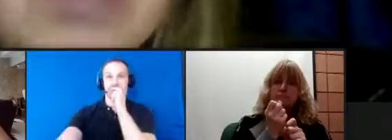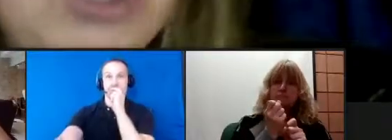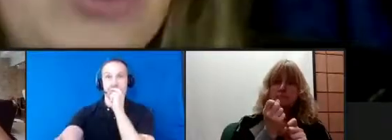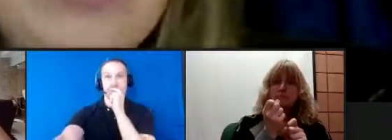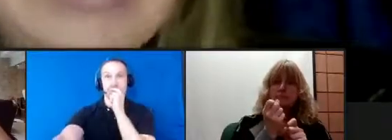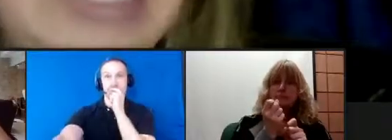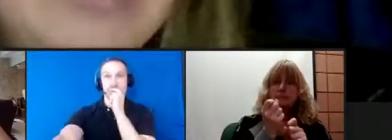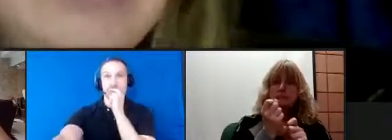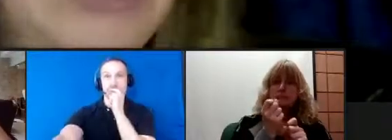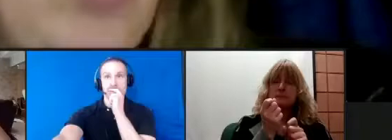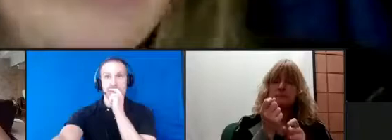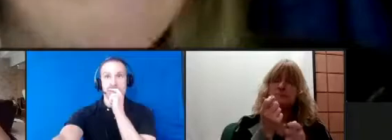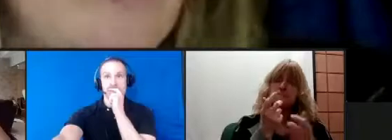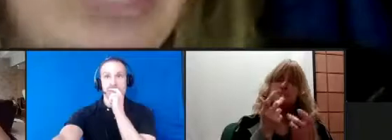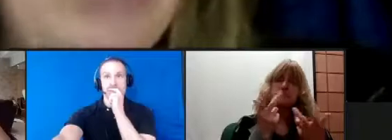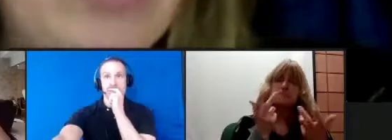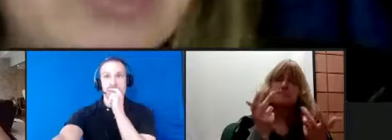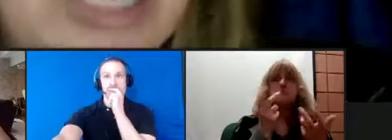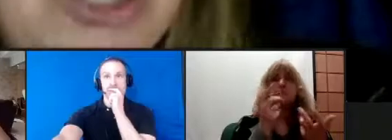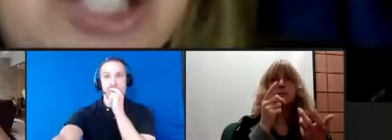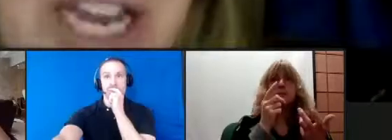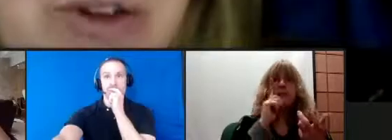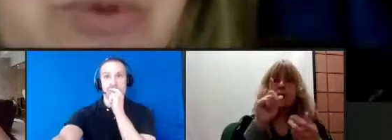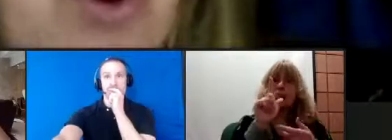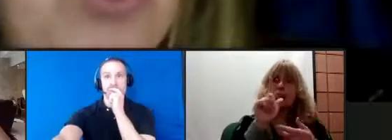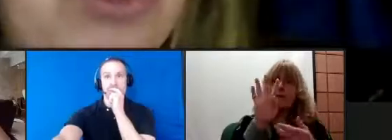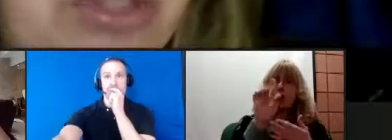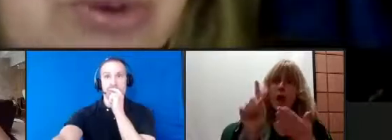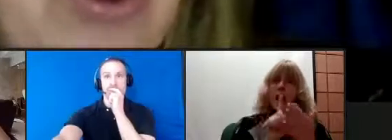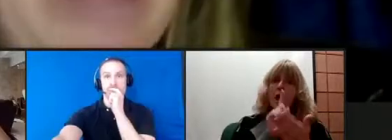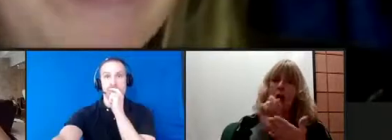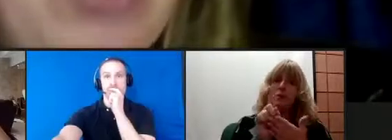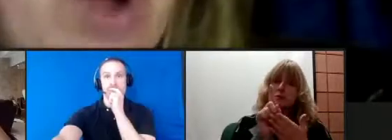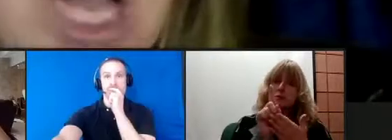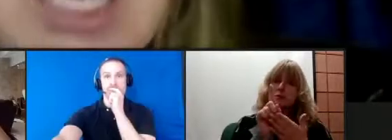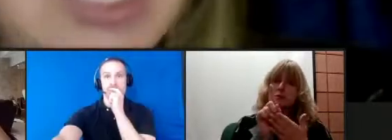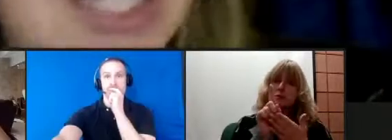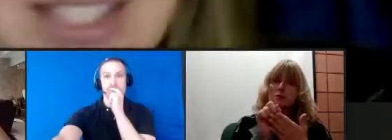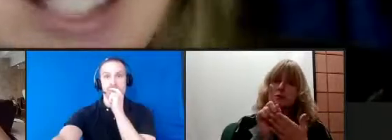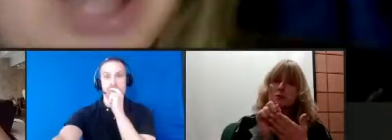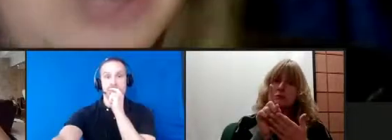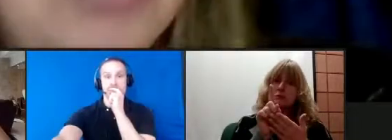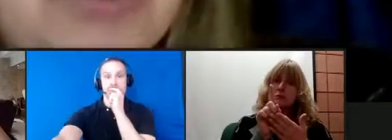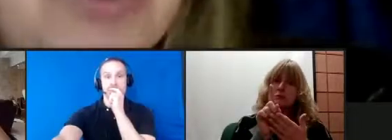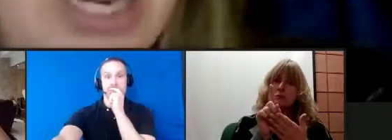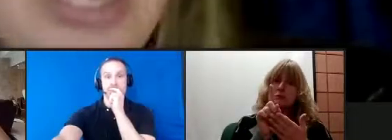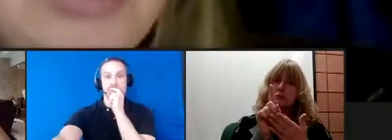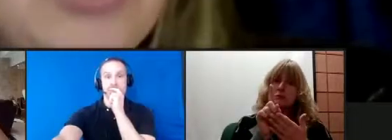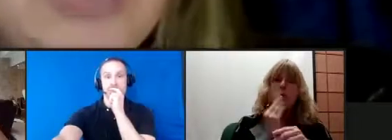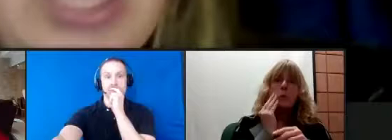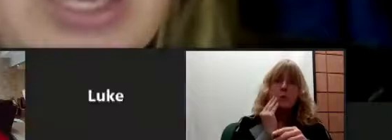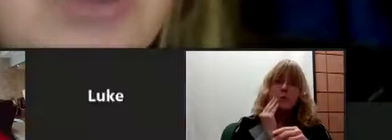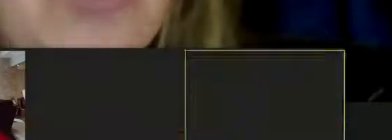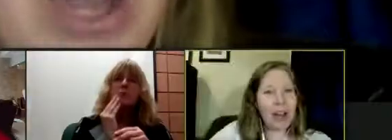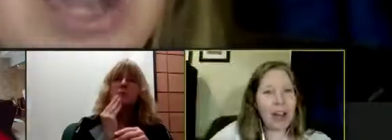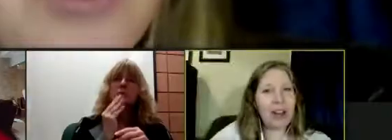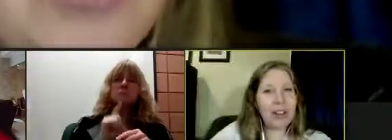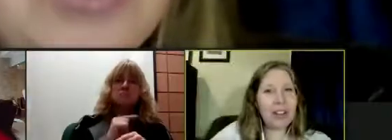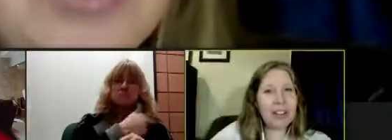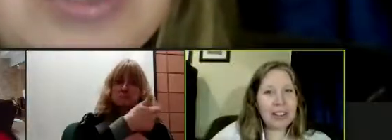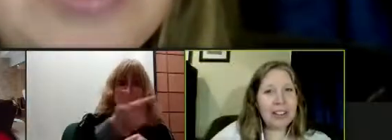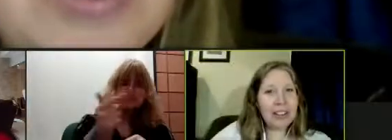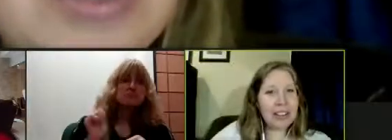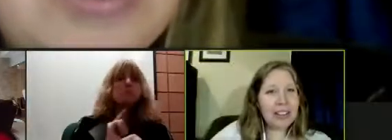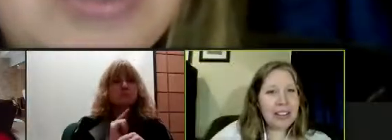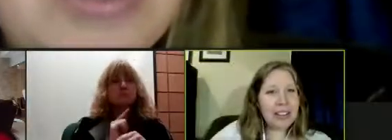for, like 24 hours, and it just kind of rolled through everyone. And